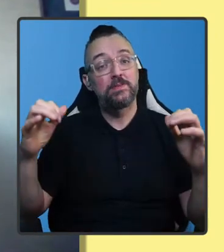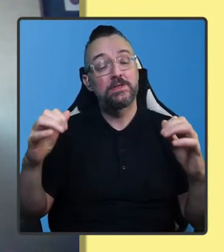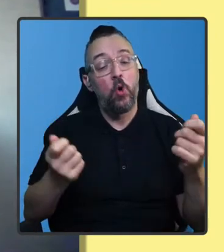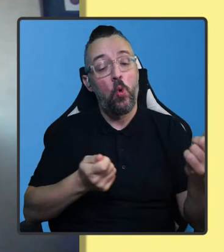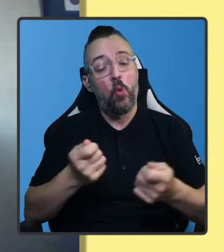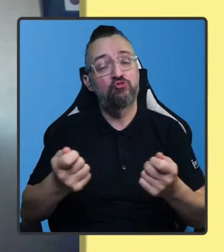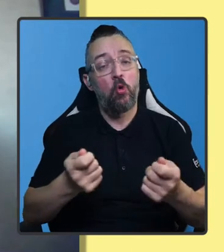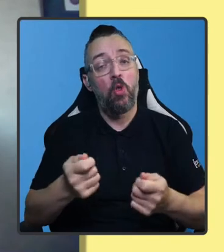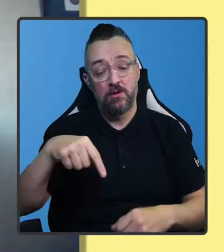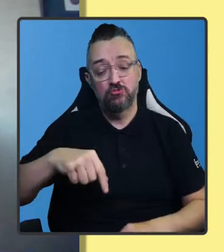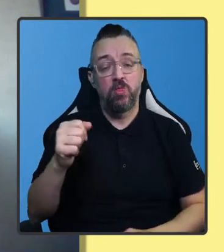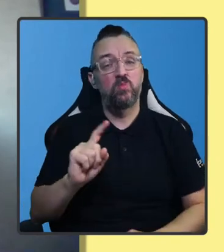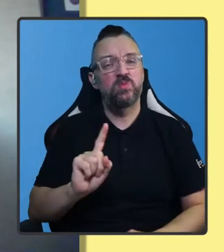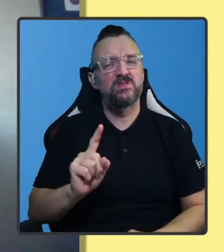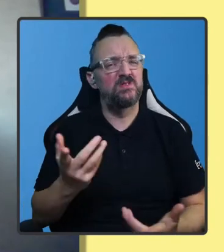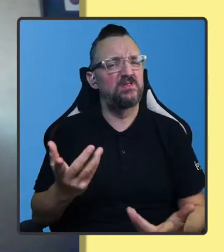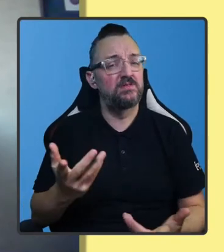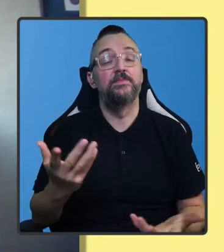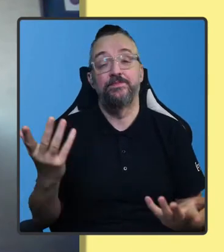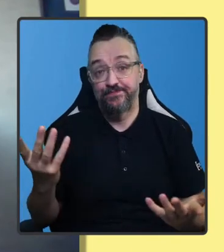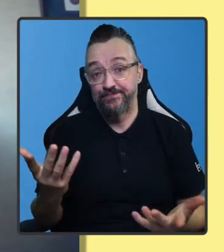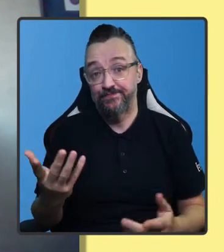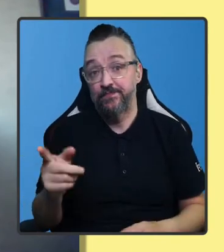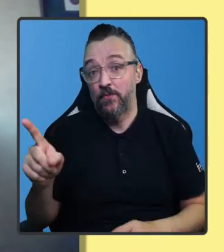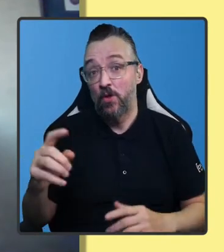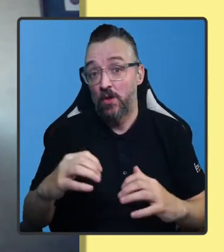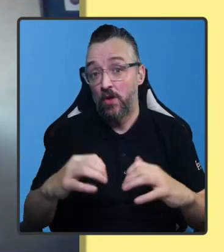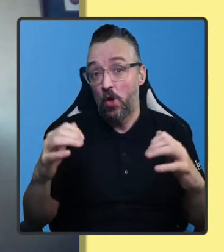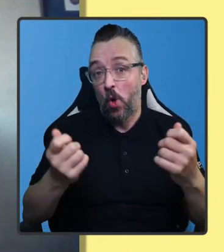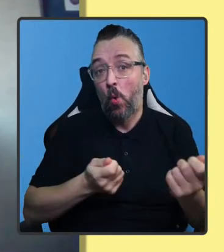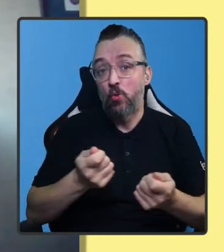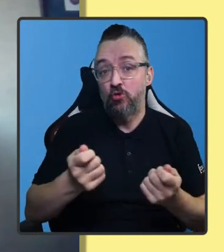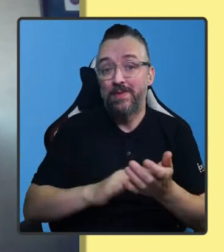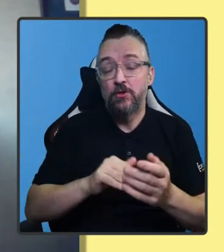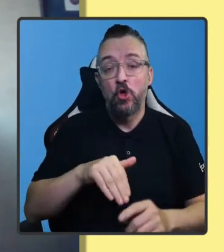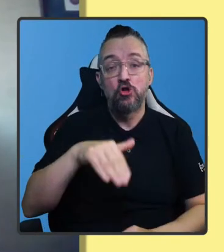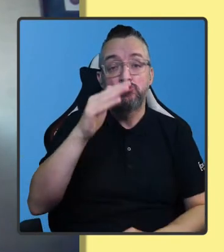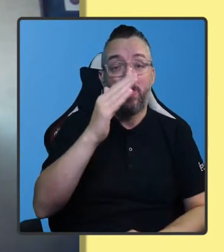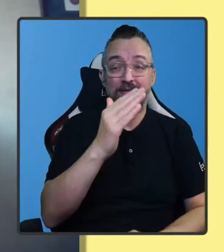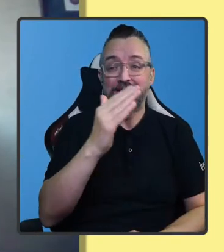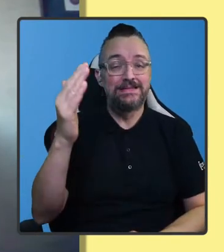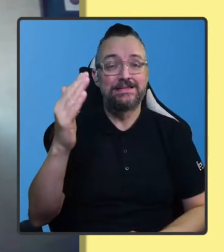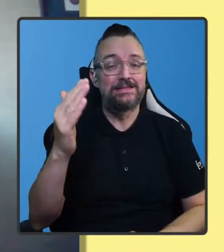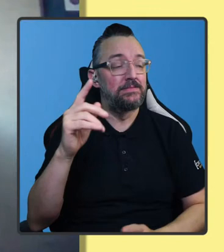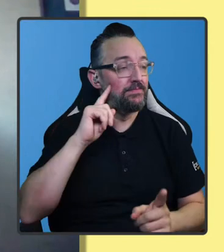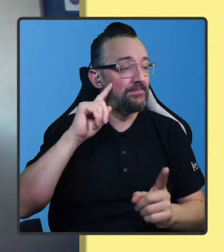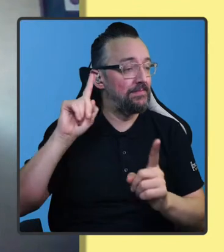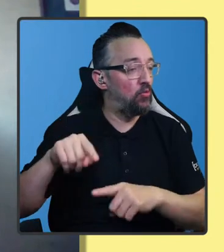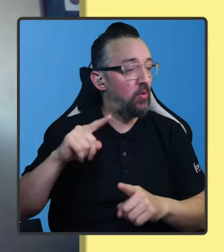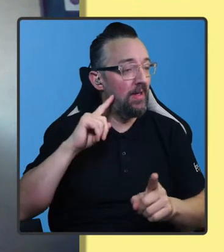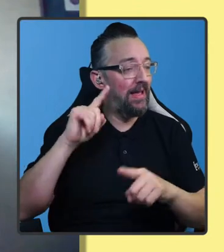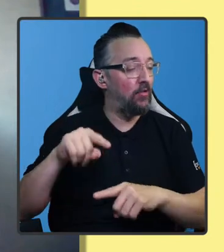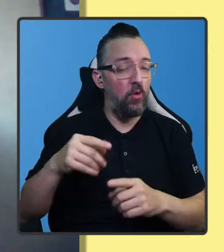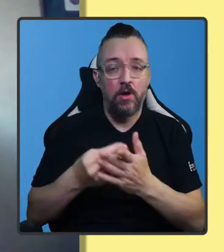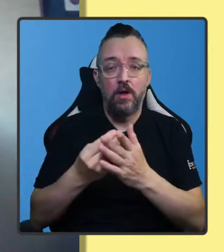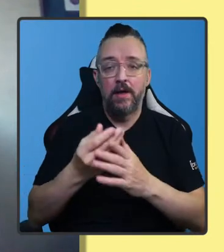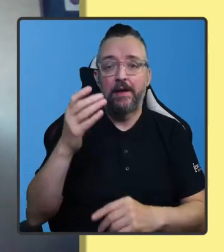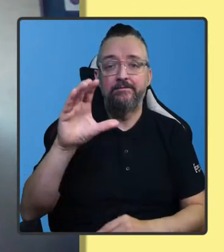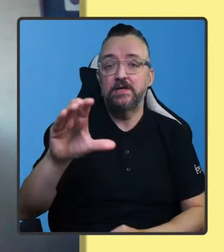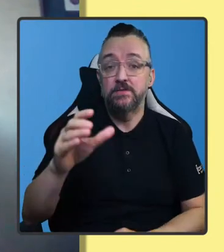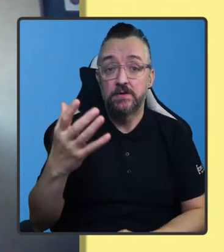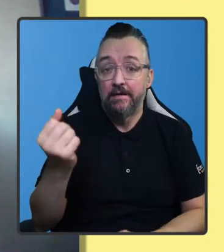Scotland. Westminster control means the northeast of Scotland is overlooked for investment in crucial carbon capture